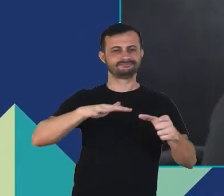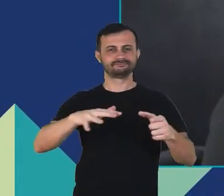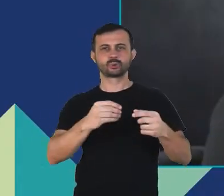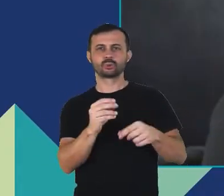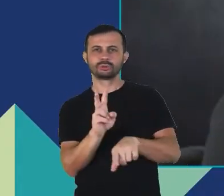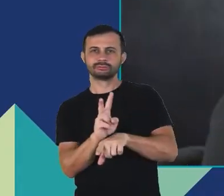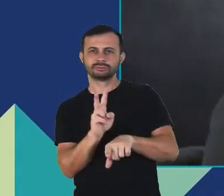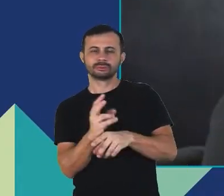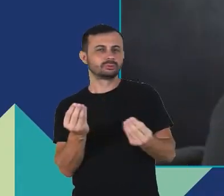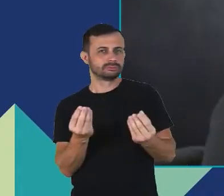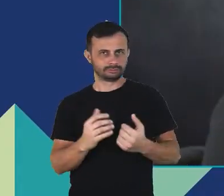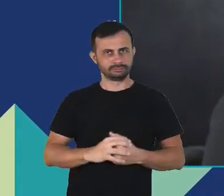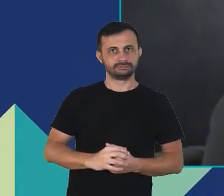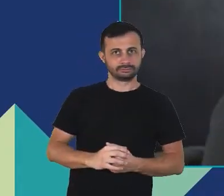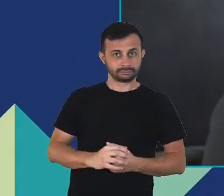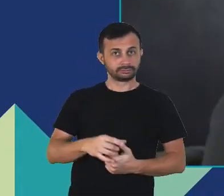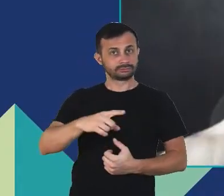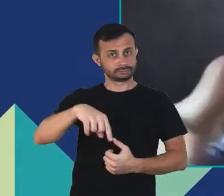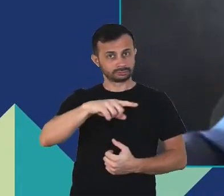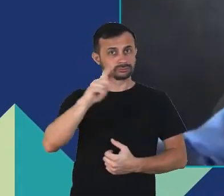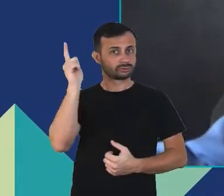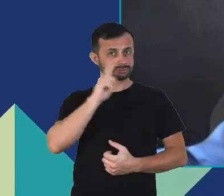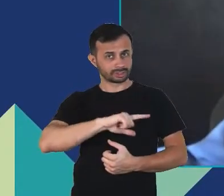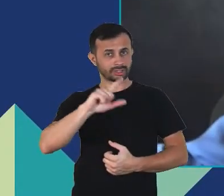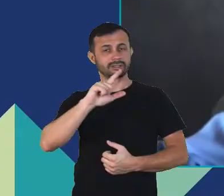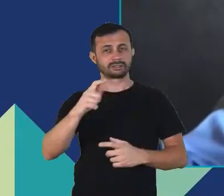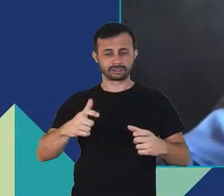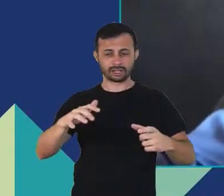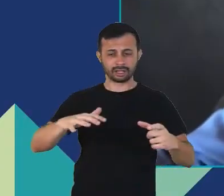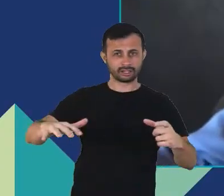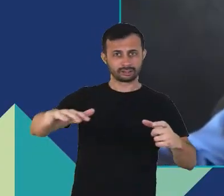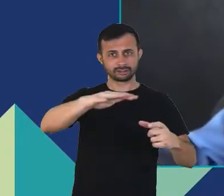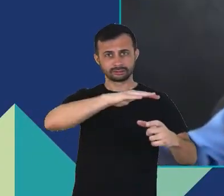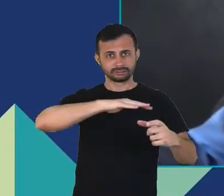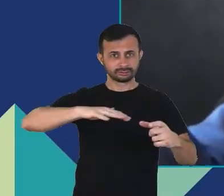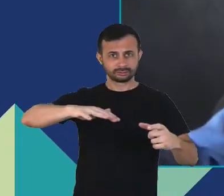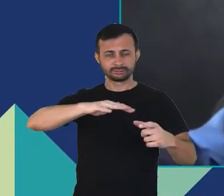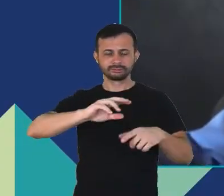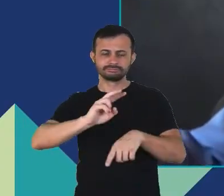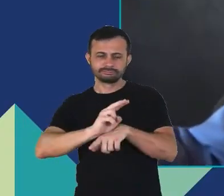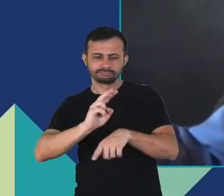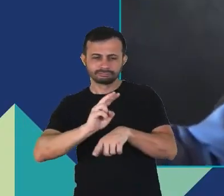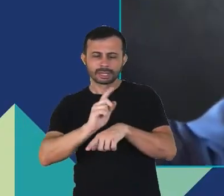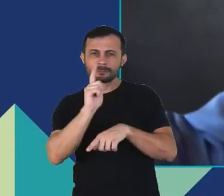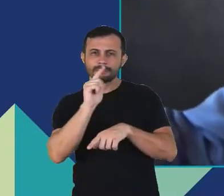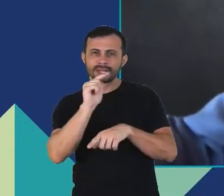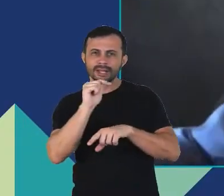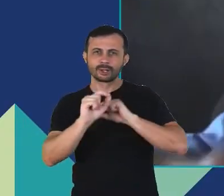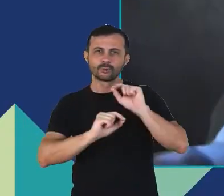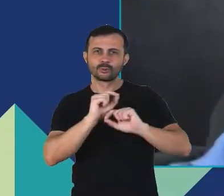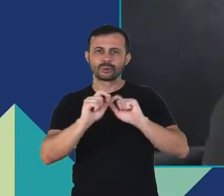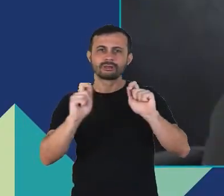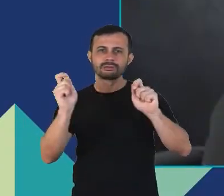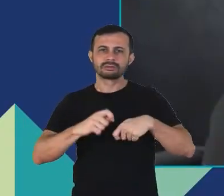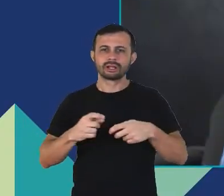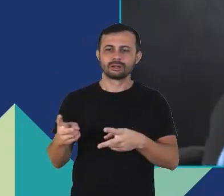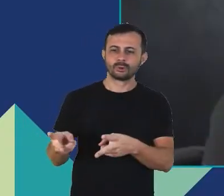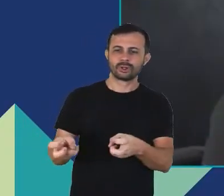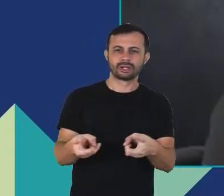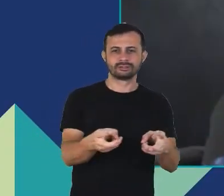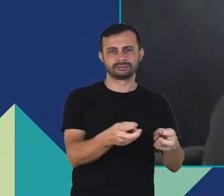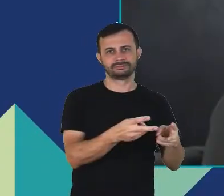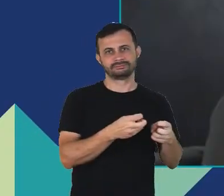cover a portion of it so your water is going to shed away from the structure, precipitation. So you minimize